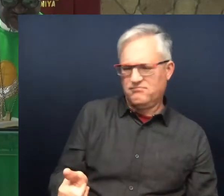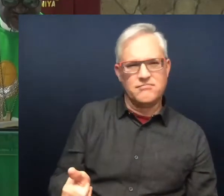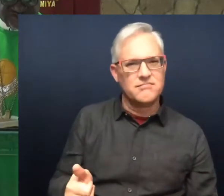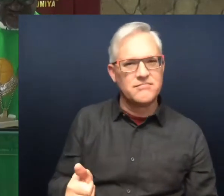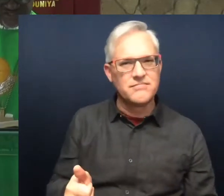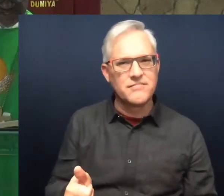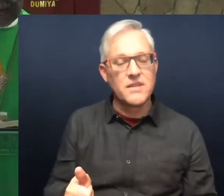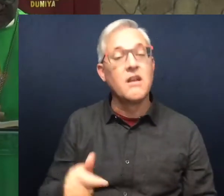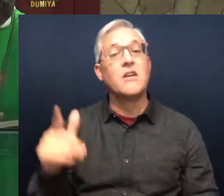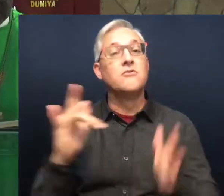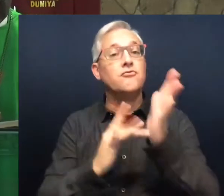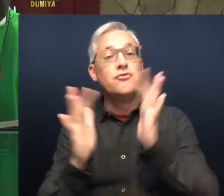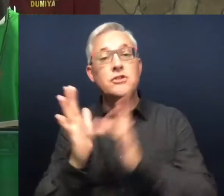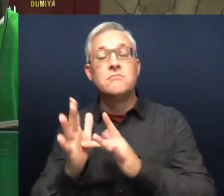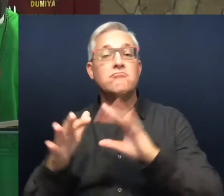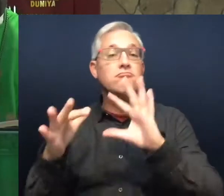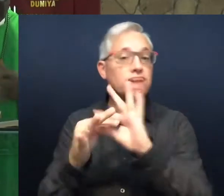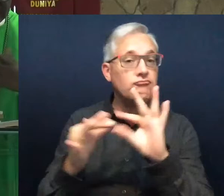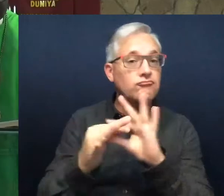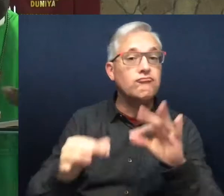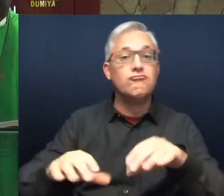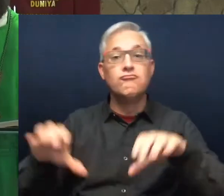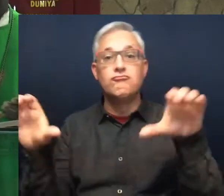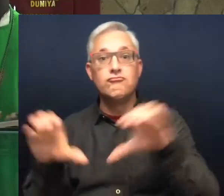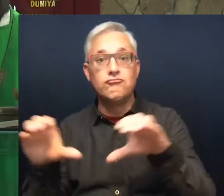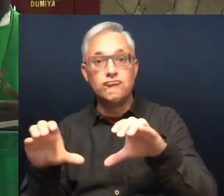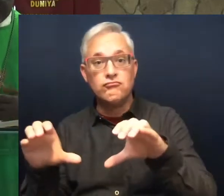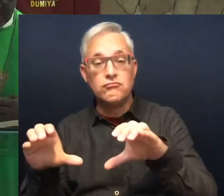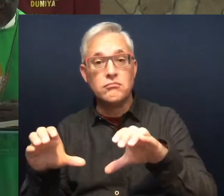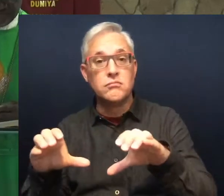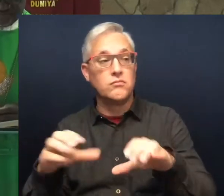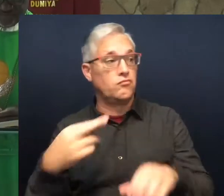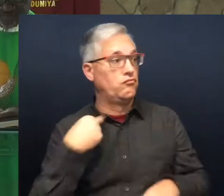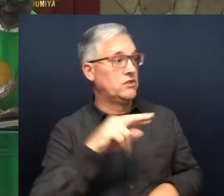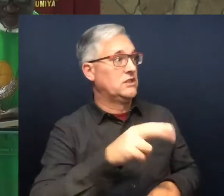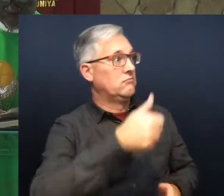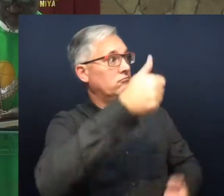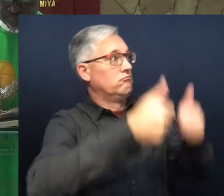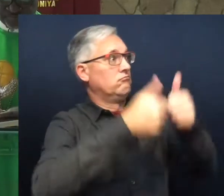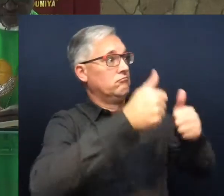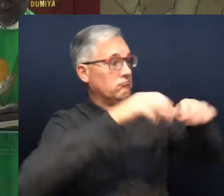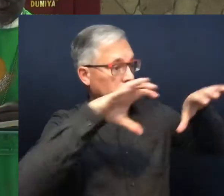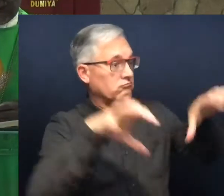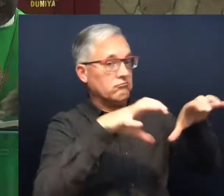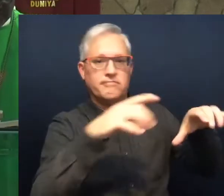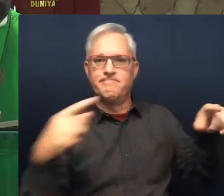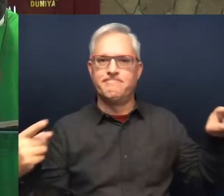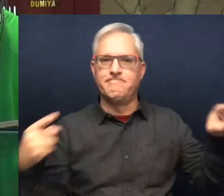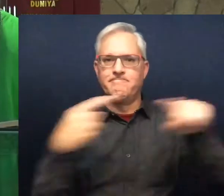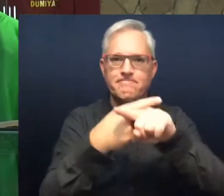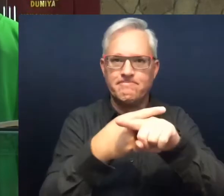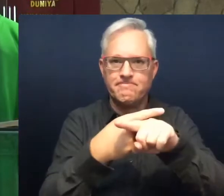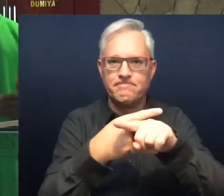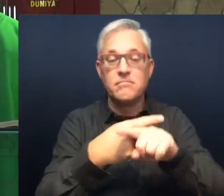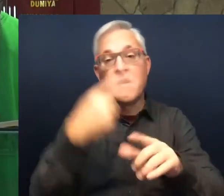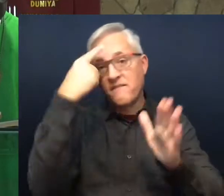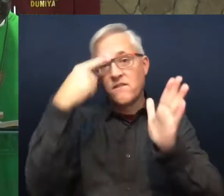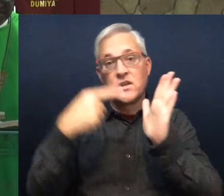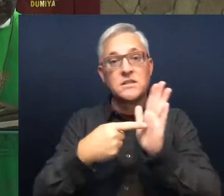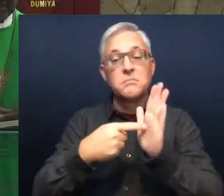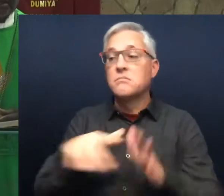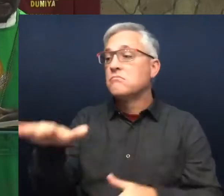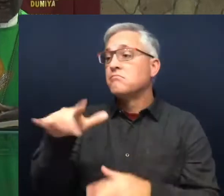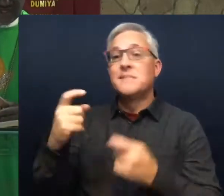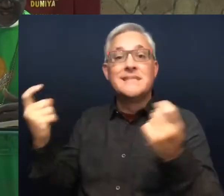Everything that Jesus says and does contradicts the culture of his time. For example, he was eating